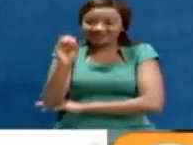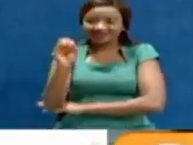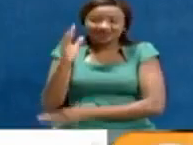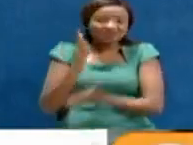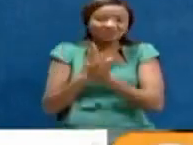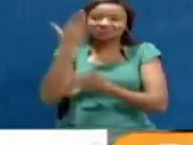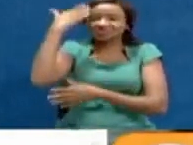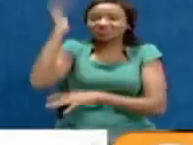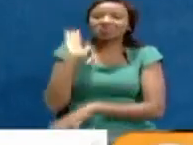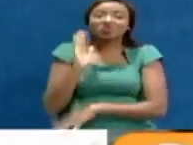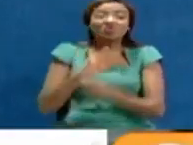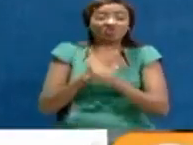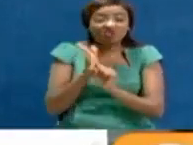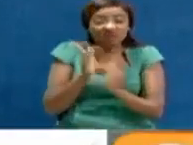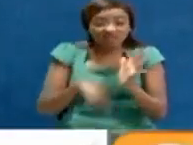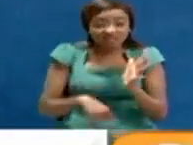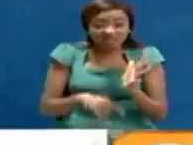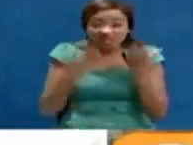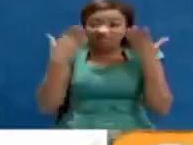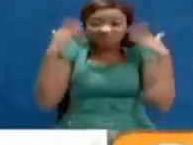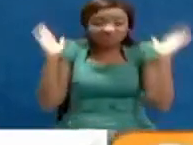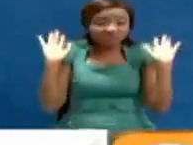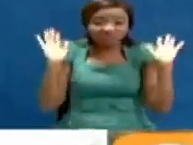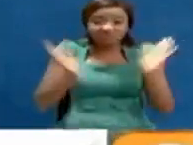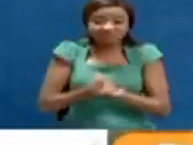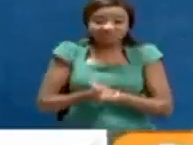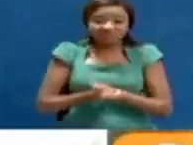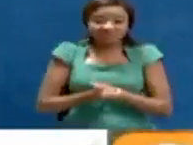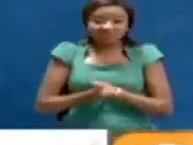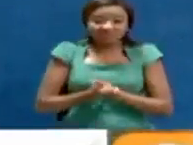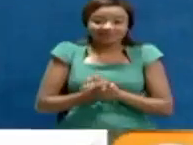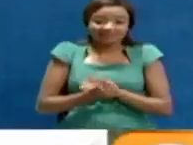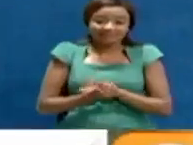hatujui hatujawahi hata sikiza.